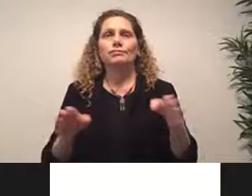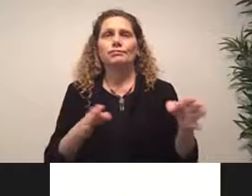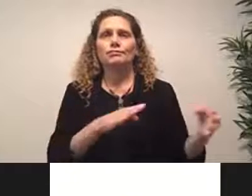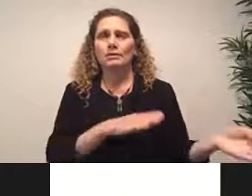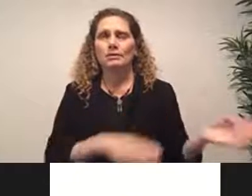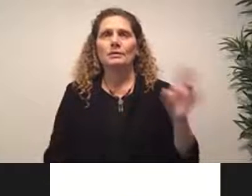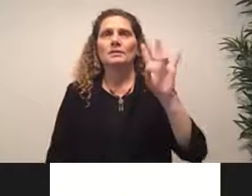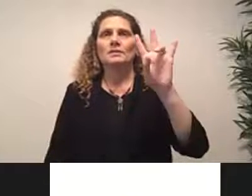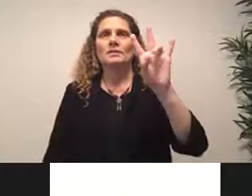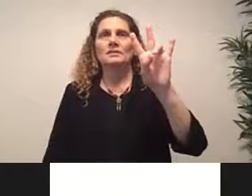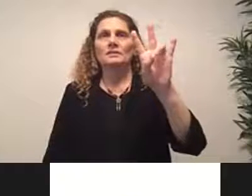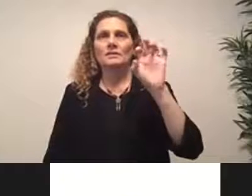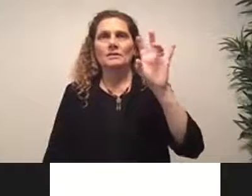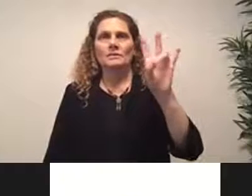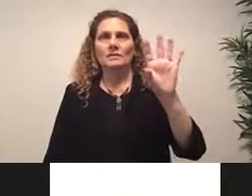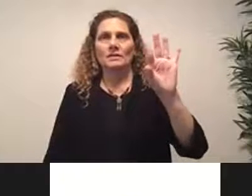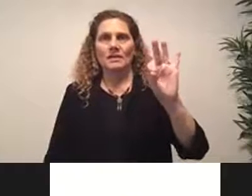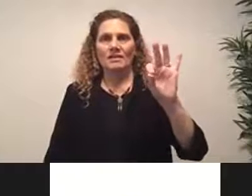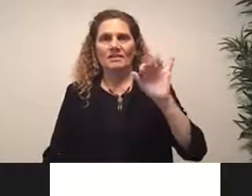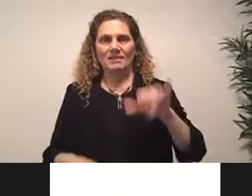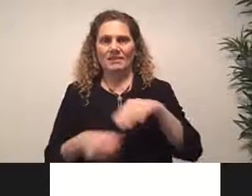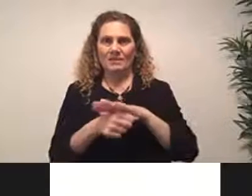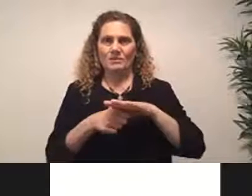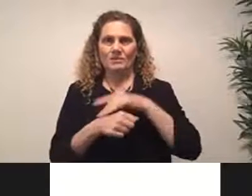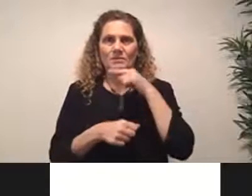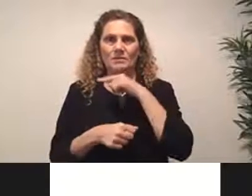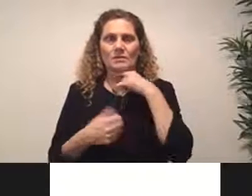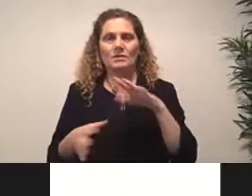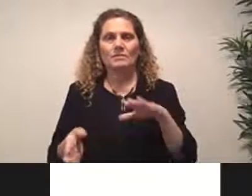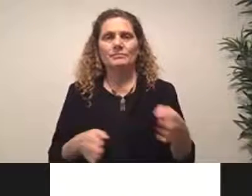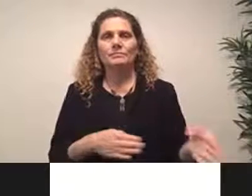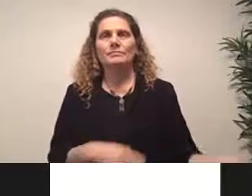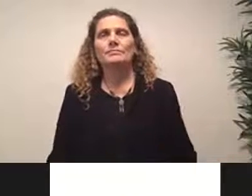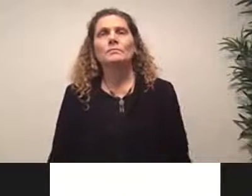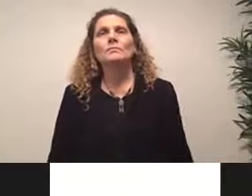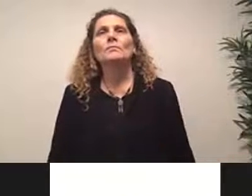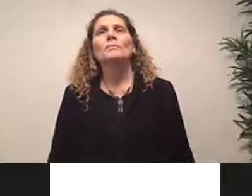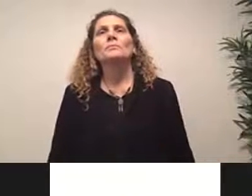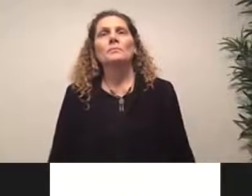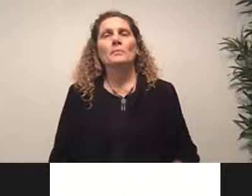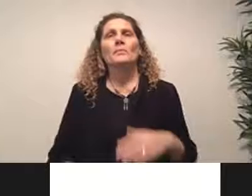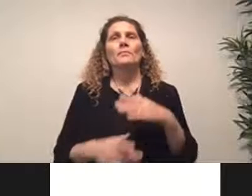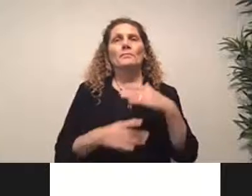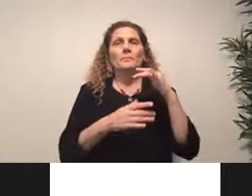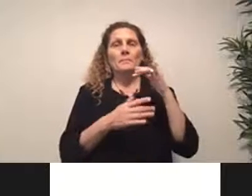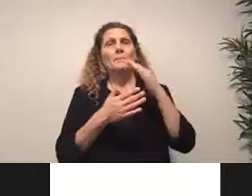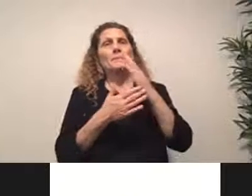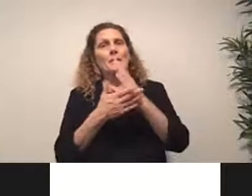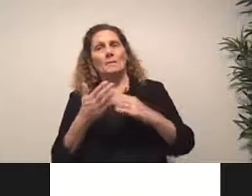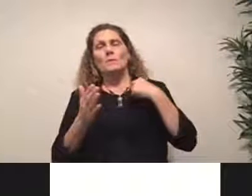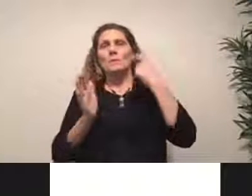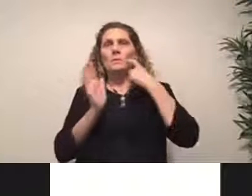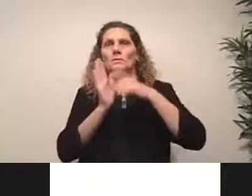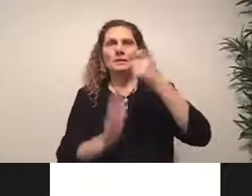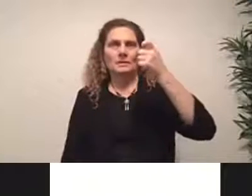When we look at disease burden in Milwaukee County, we are seeing promising trends. We're seeing our cases and our positivity rates